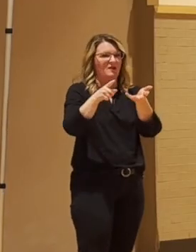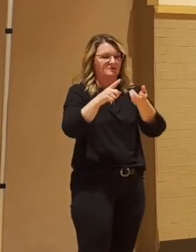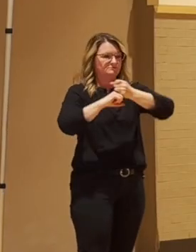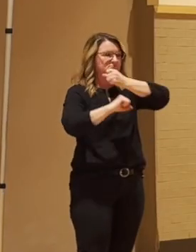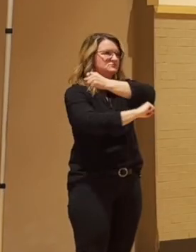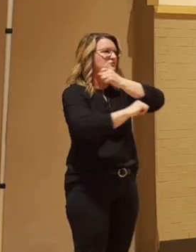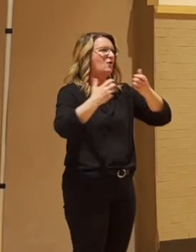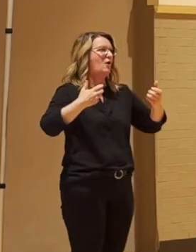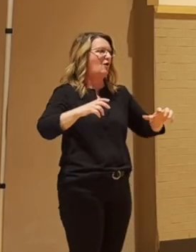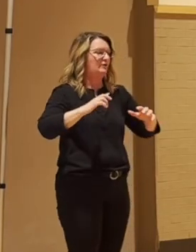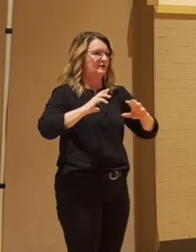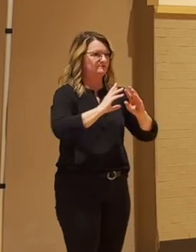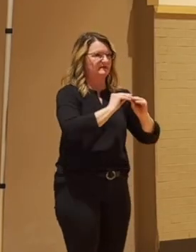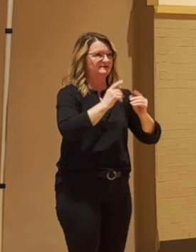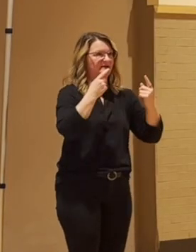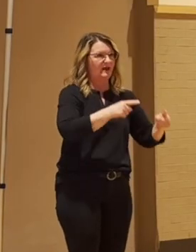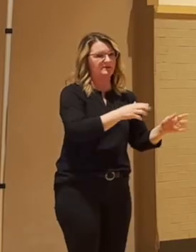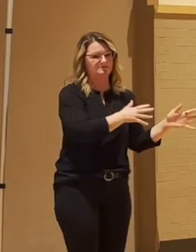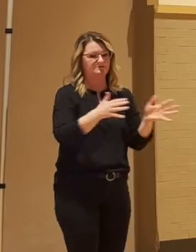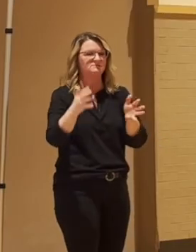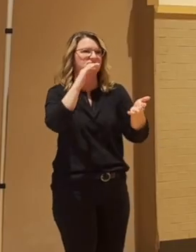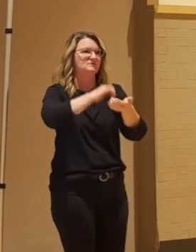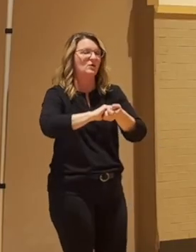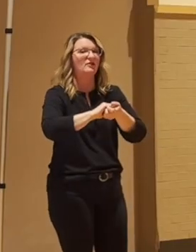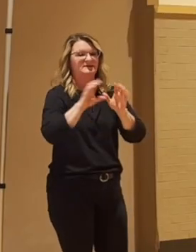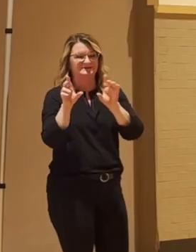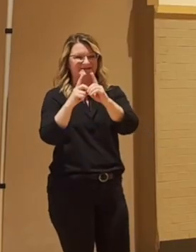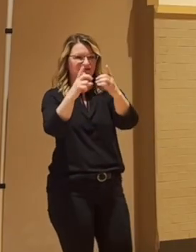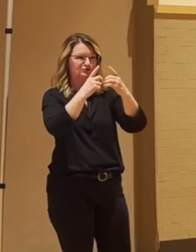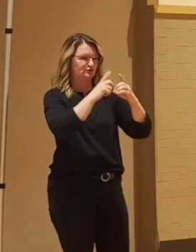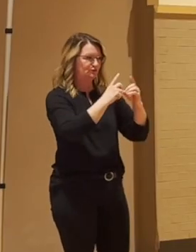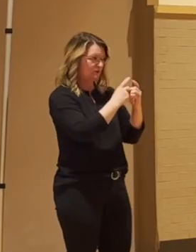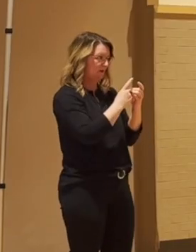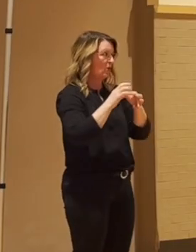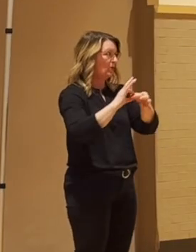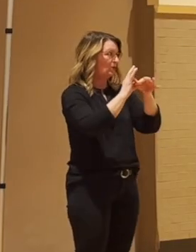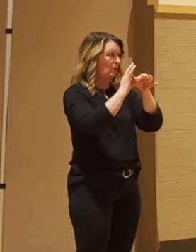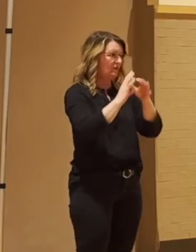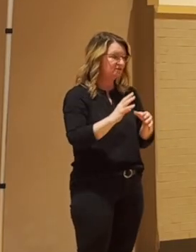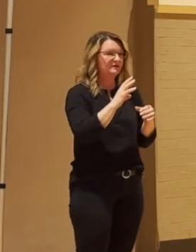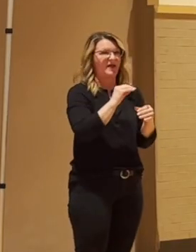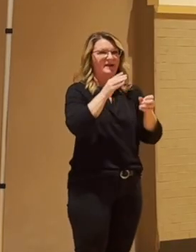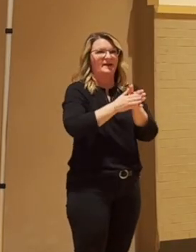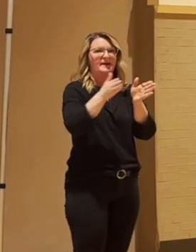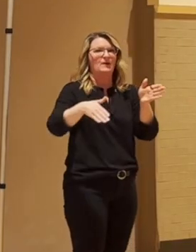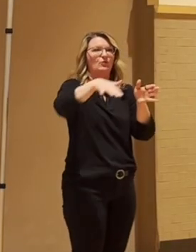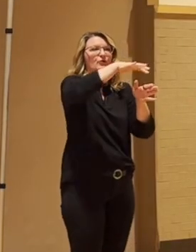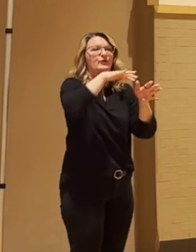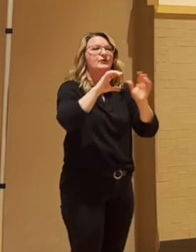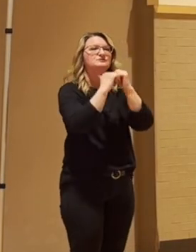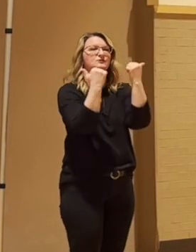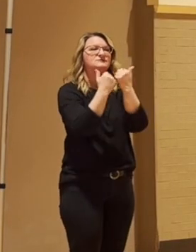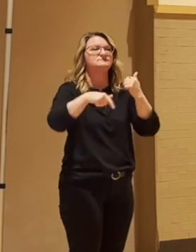that's already in place. We engaged with the districts, coalitions, and neighborhood associations throughout the